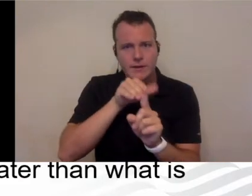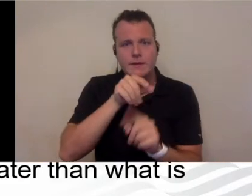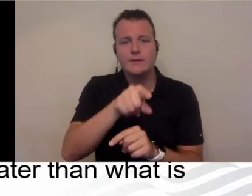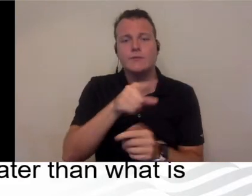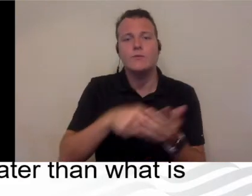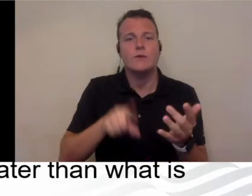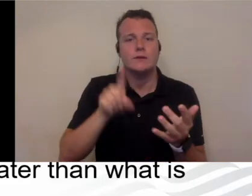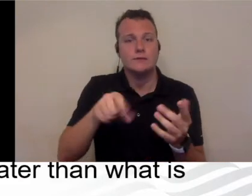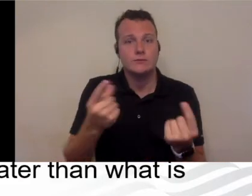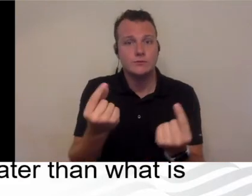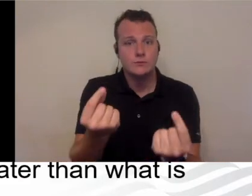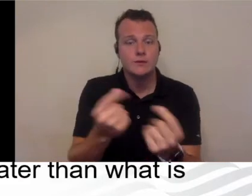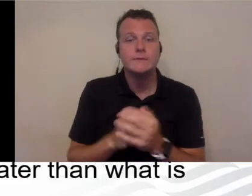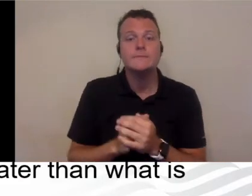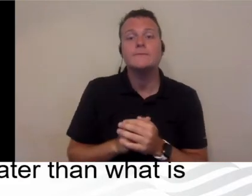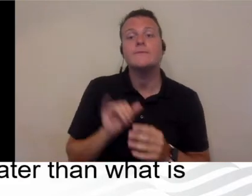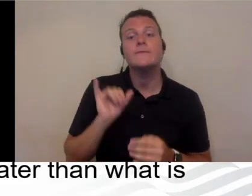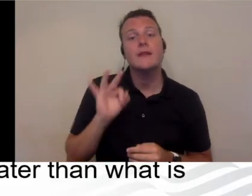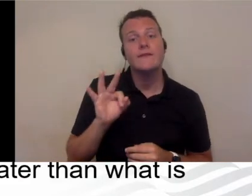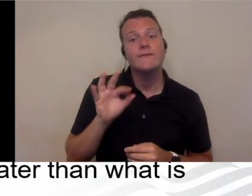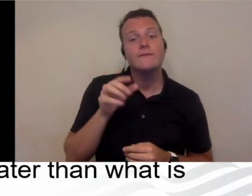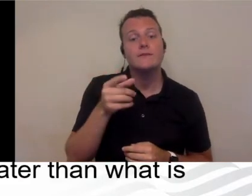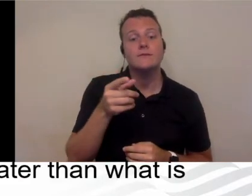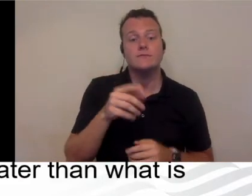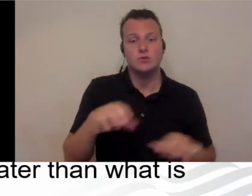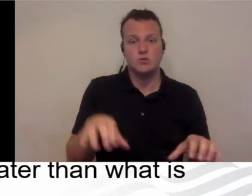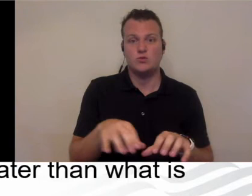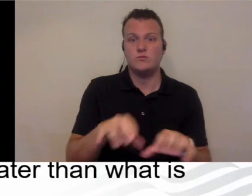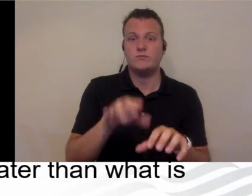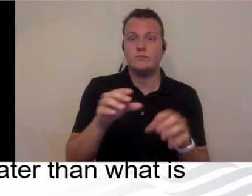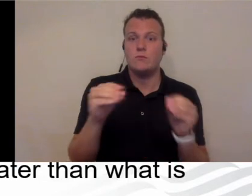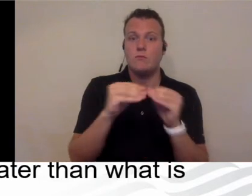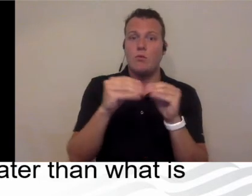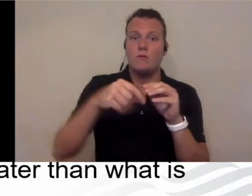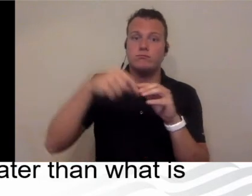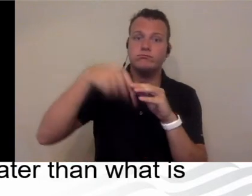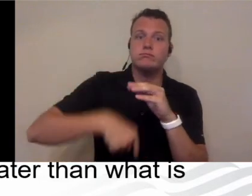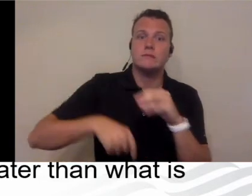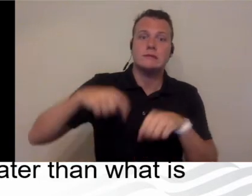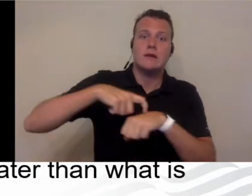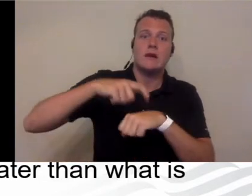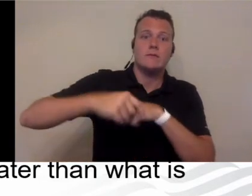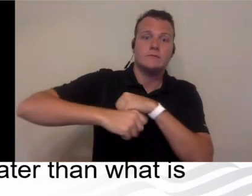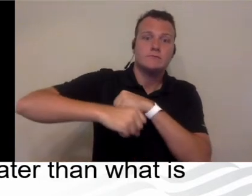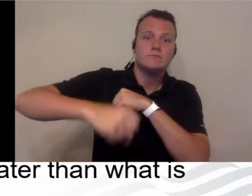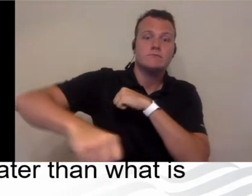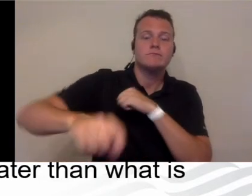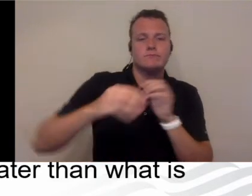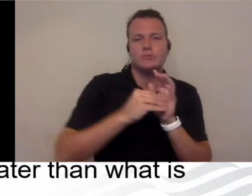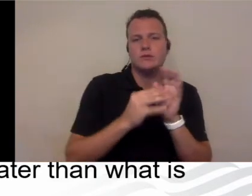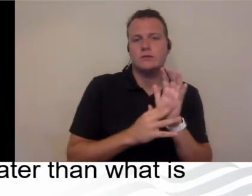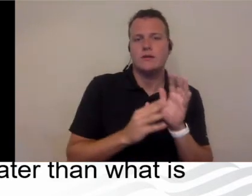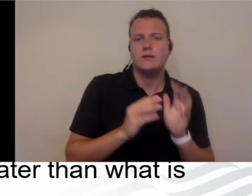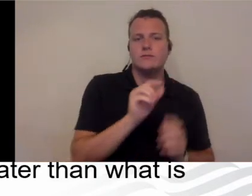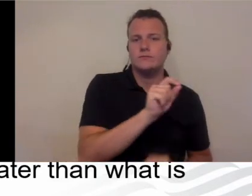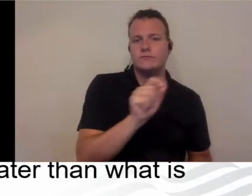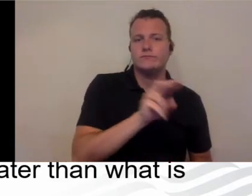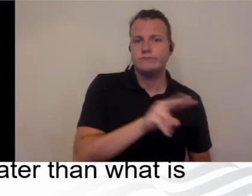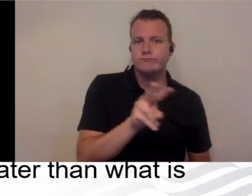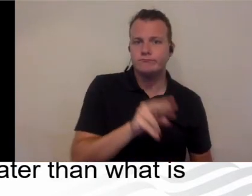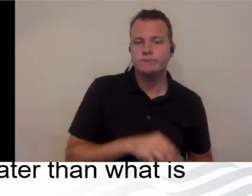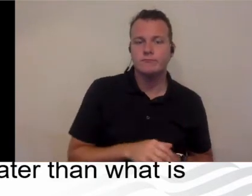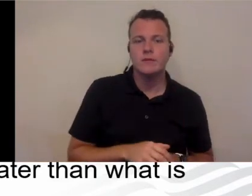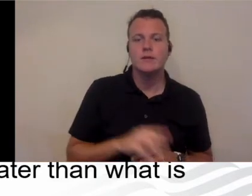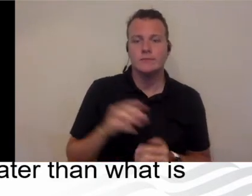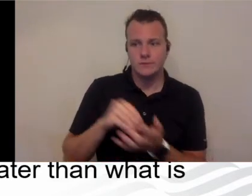if you're doing something like that, you need to put that in your documentation. You can go ahead and bill it and put it on the claim form. In this